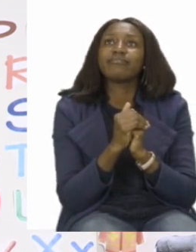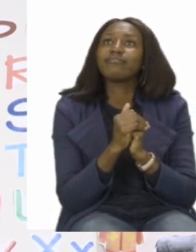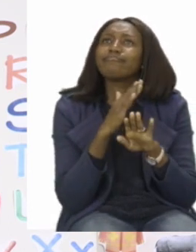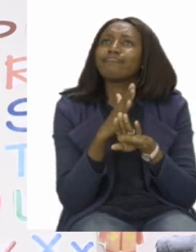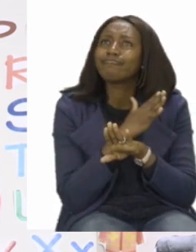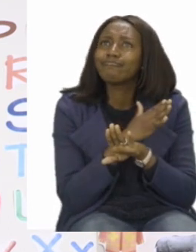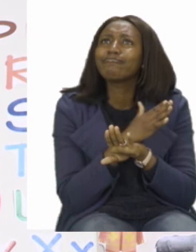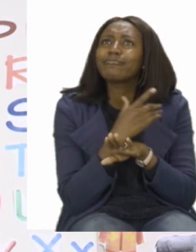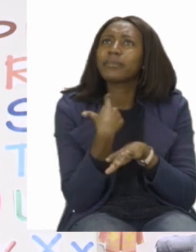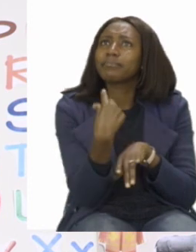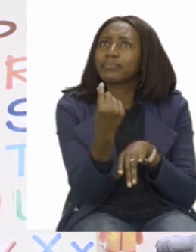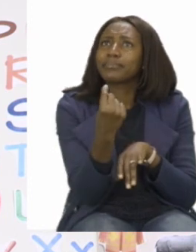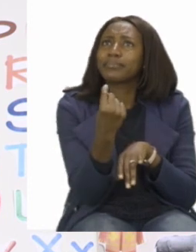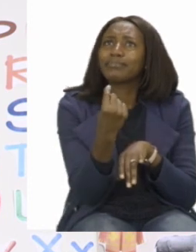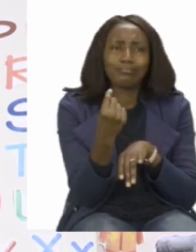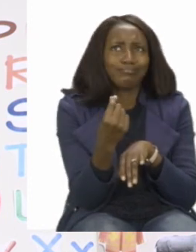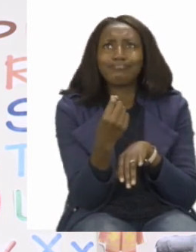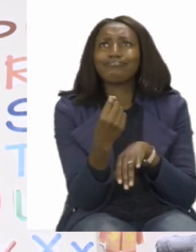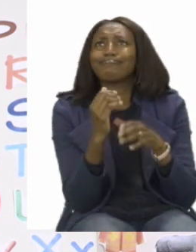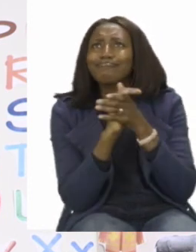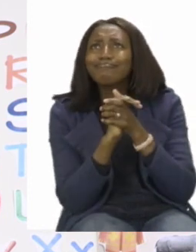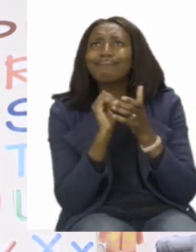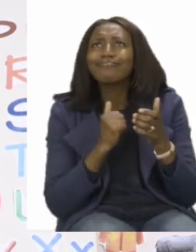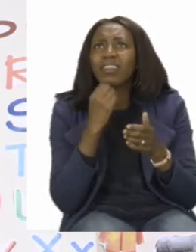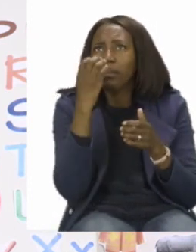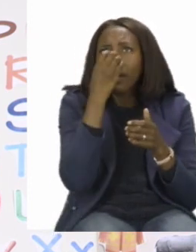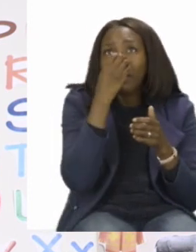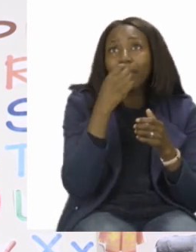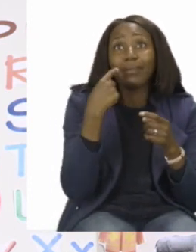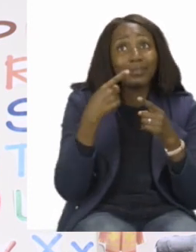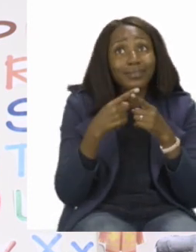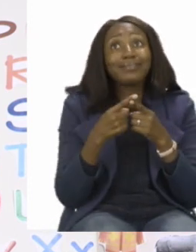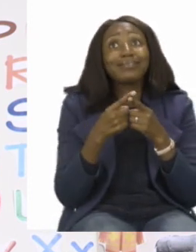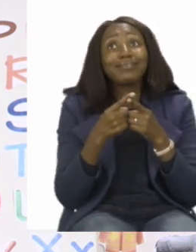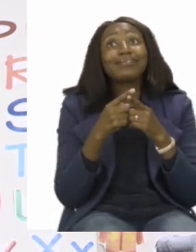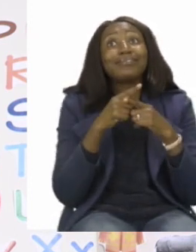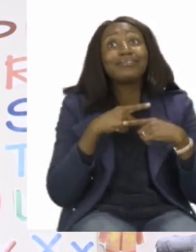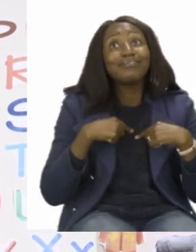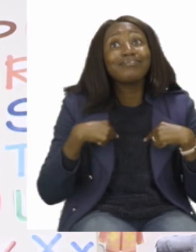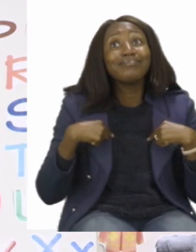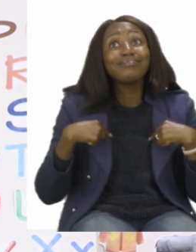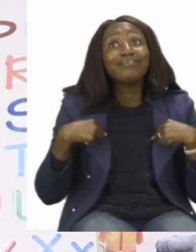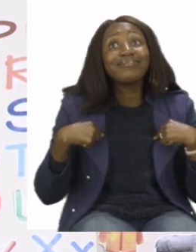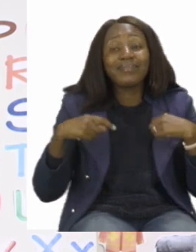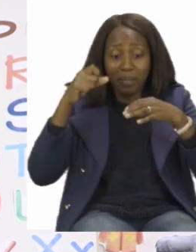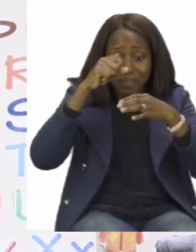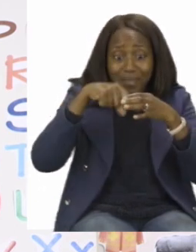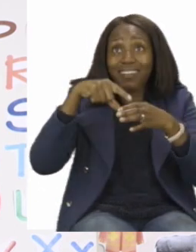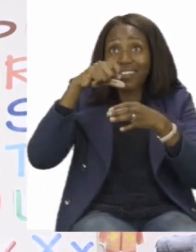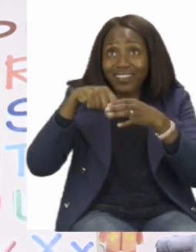we go, my friend Zoshi promised me that we are going to go plant some